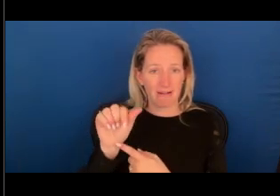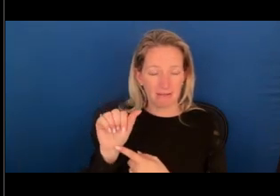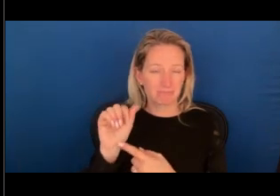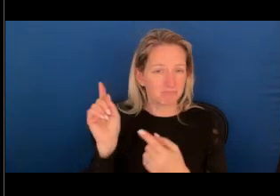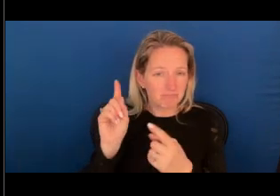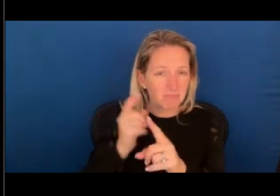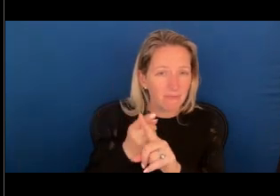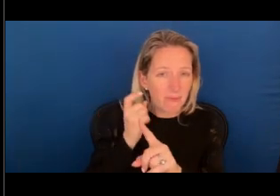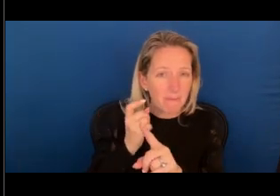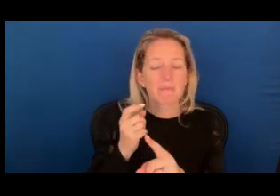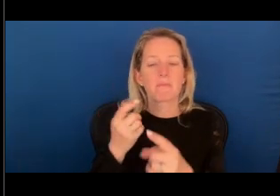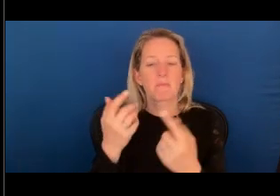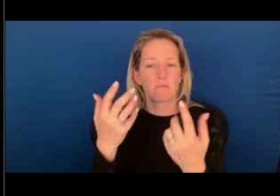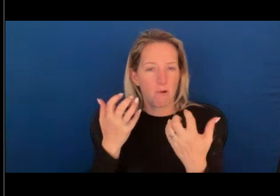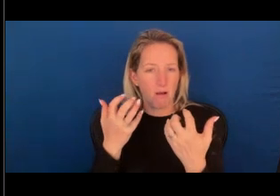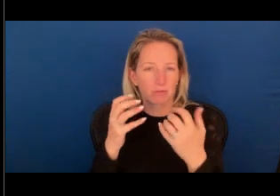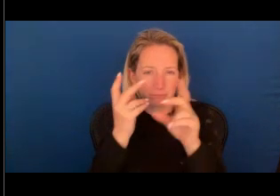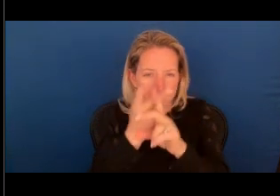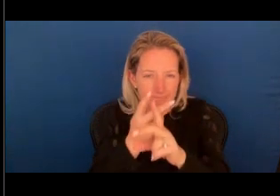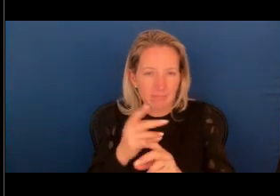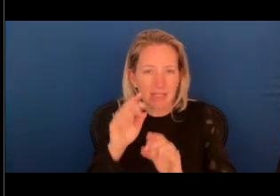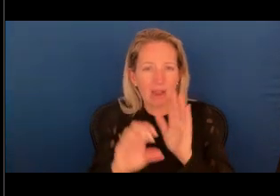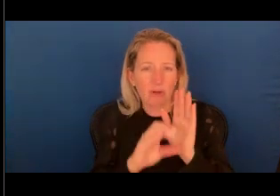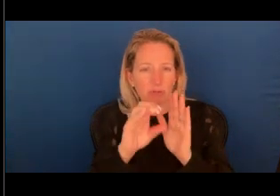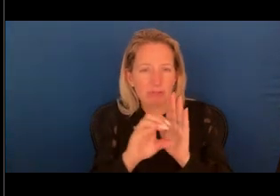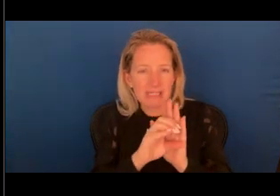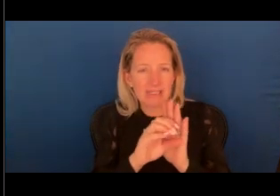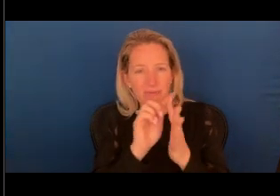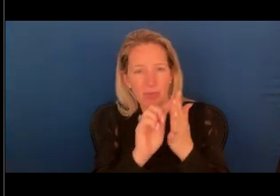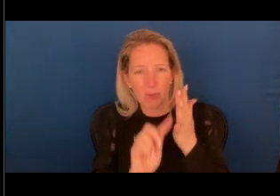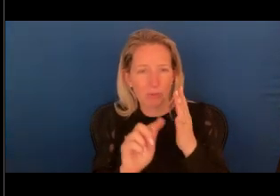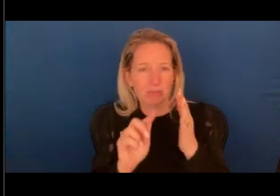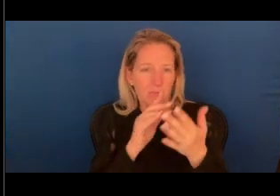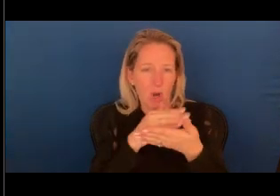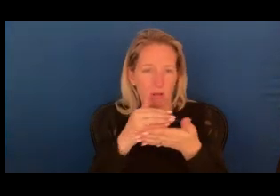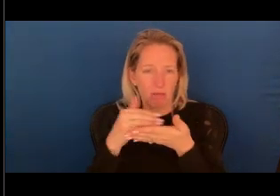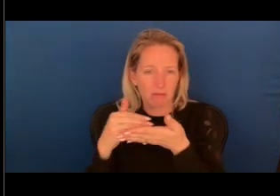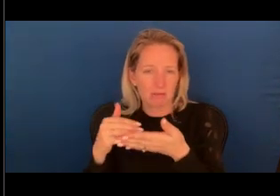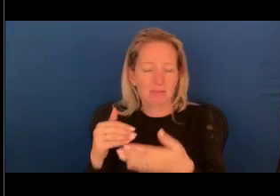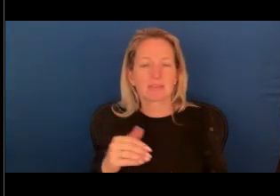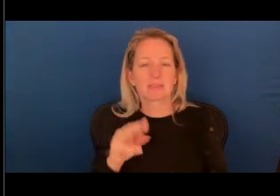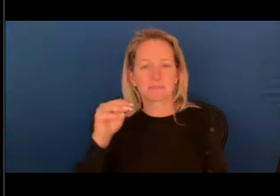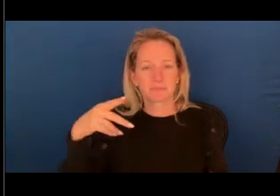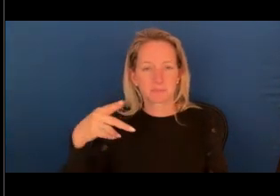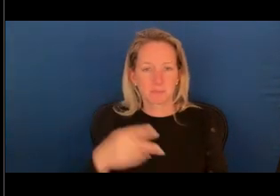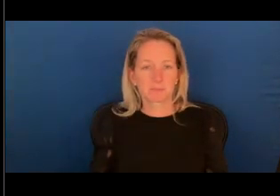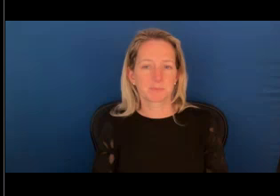And again, we are relying on all the data that we have been able to collect in this region. Next slide.